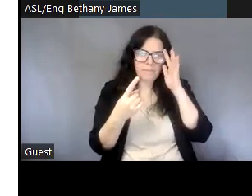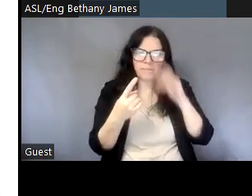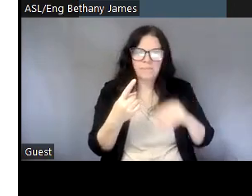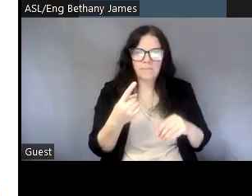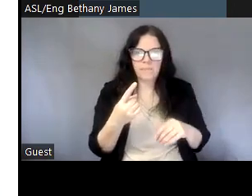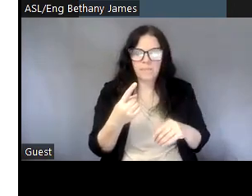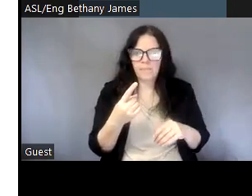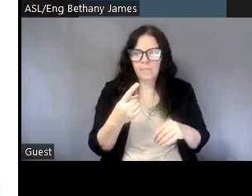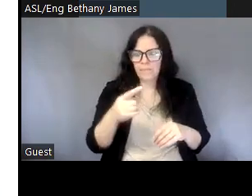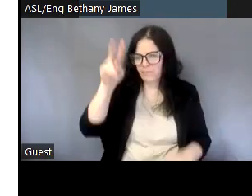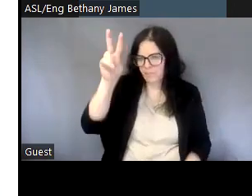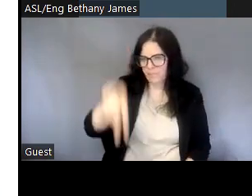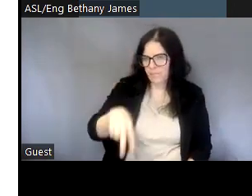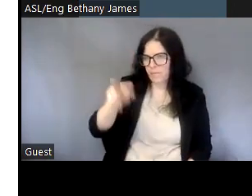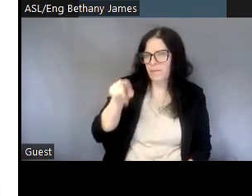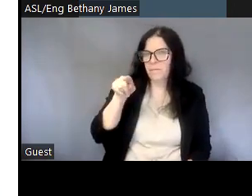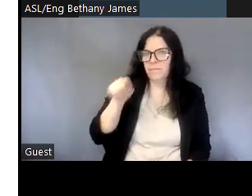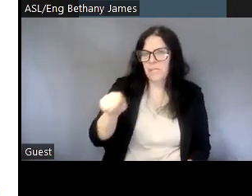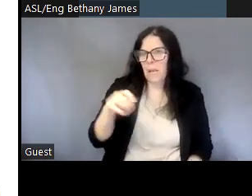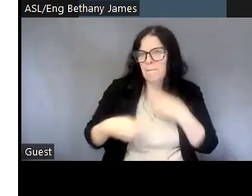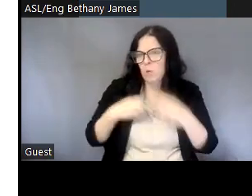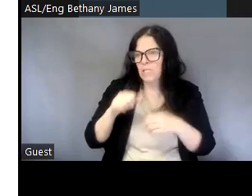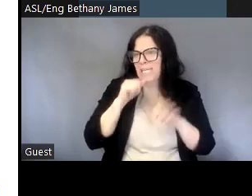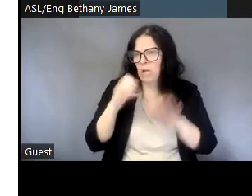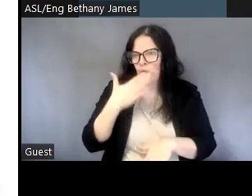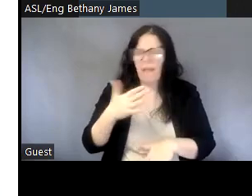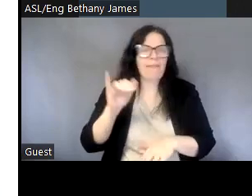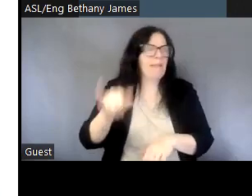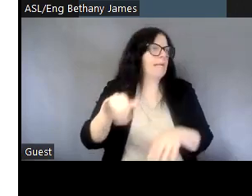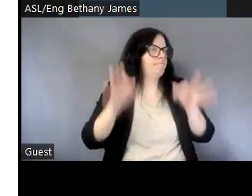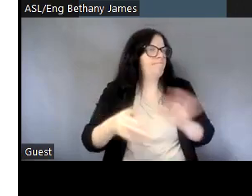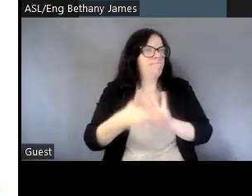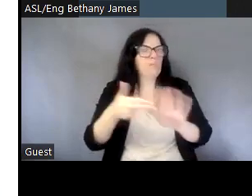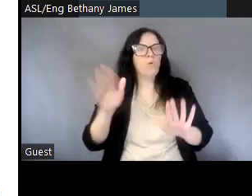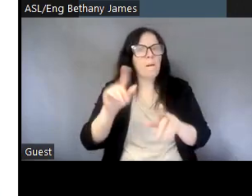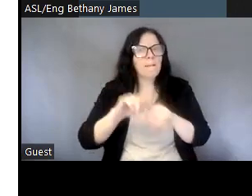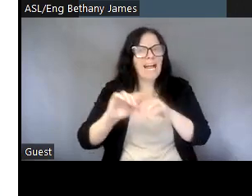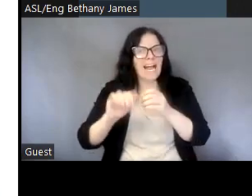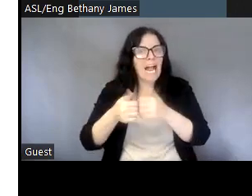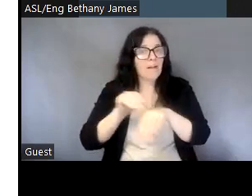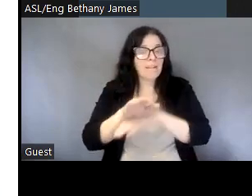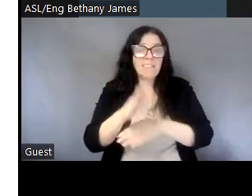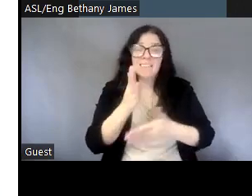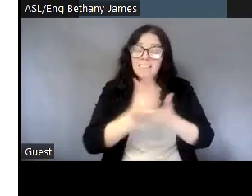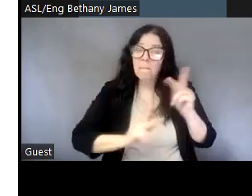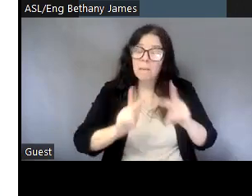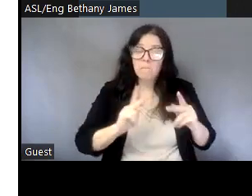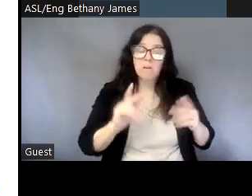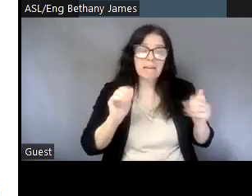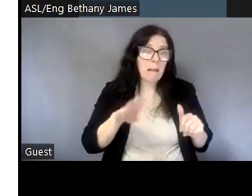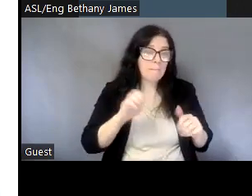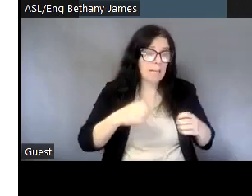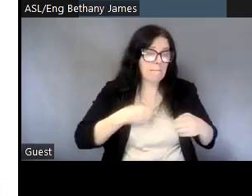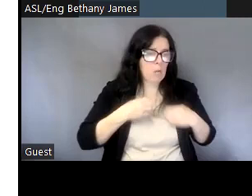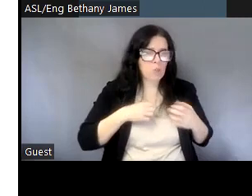is not doing well emotionally, but how is it affecting? People could be doing not well emotionally, but can